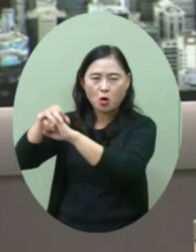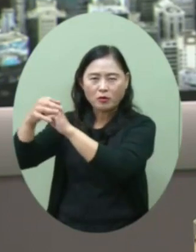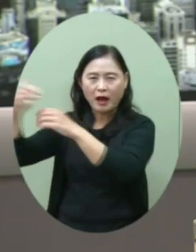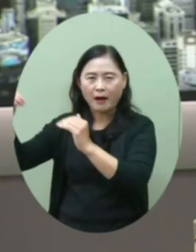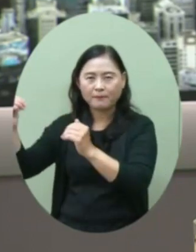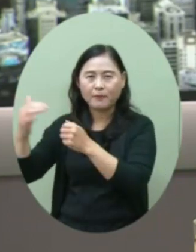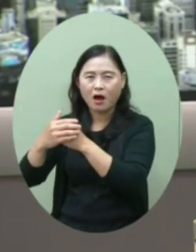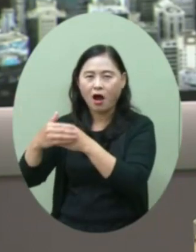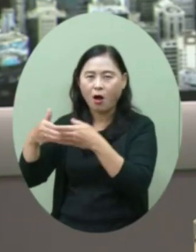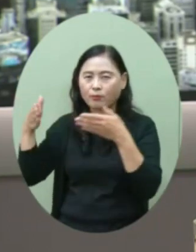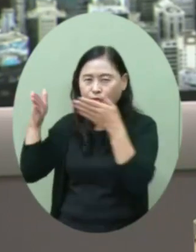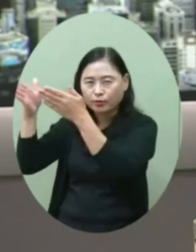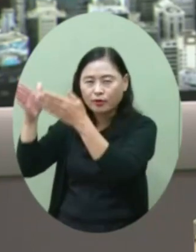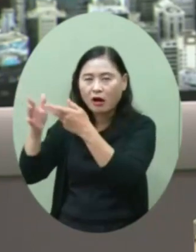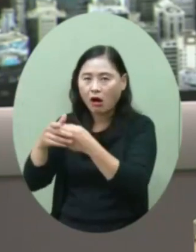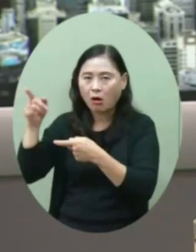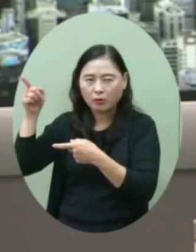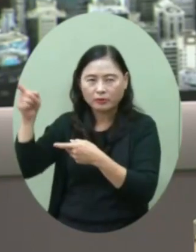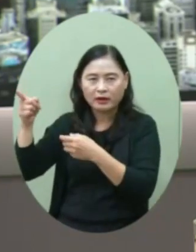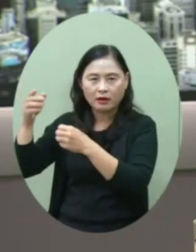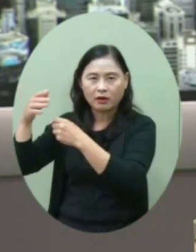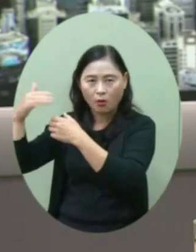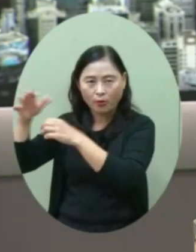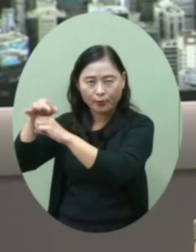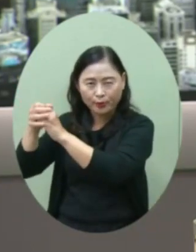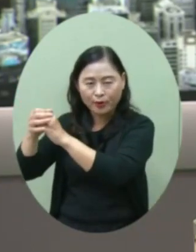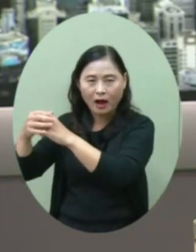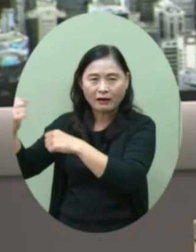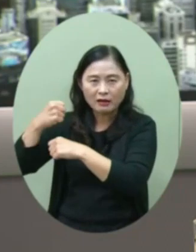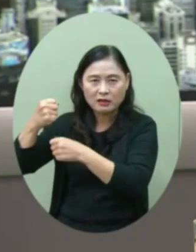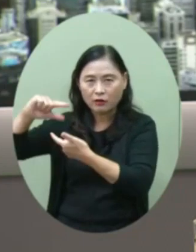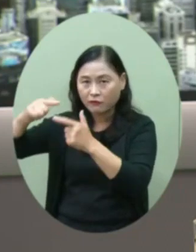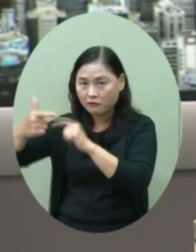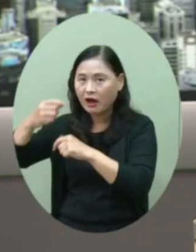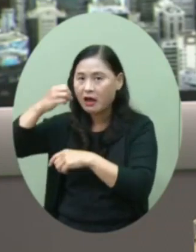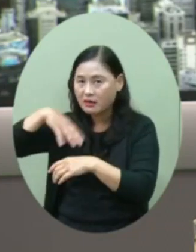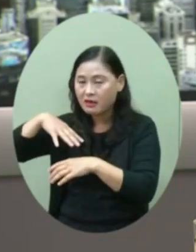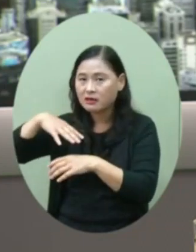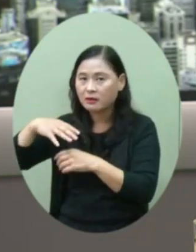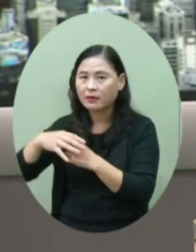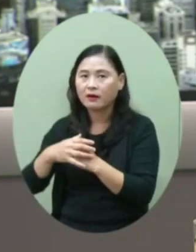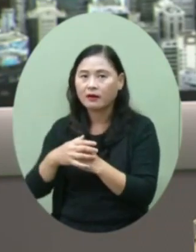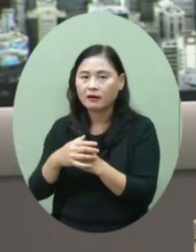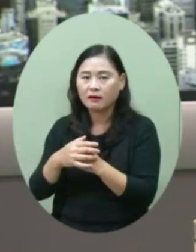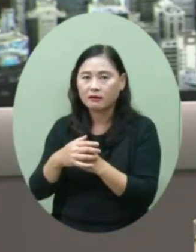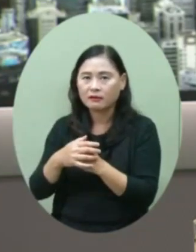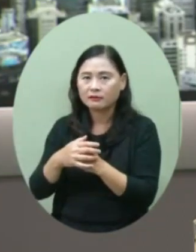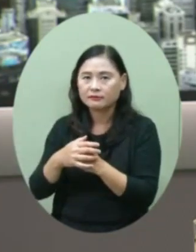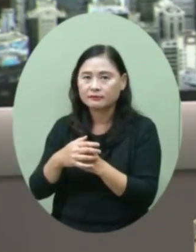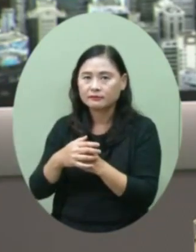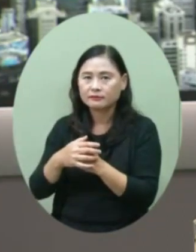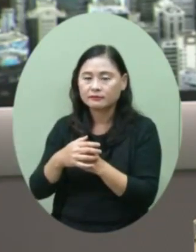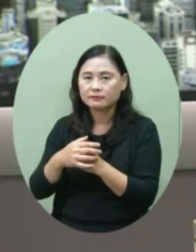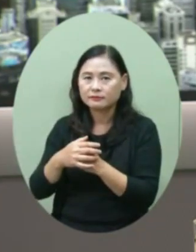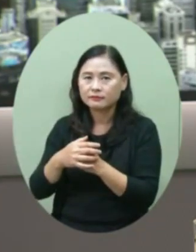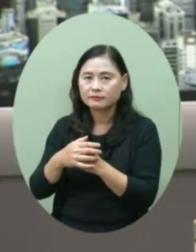abilities, their methods, and their experience in this regard is something that we must take good